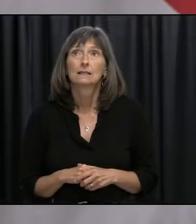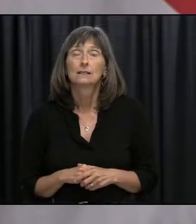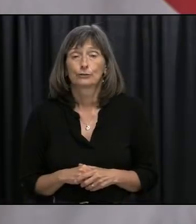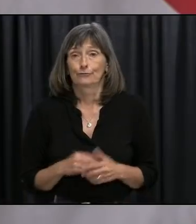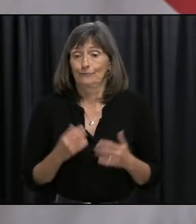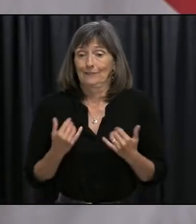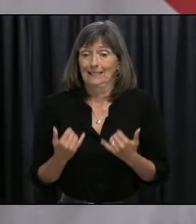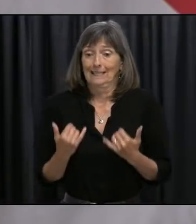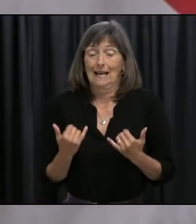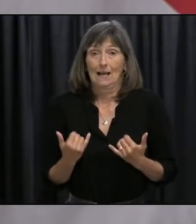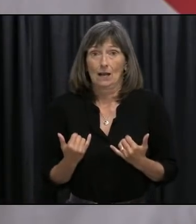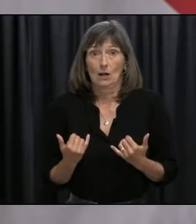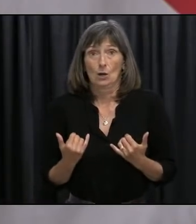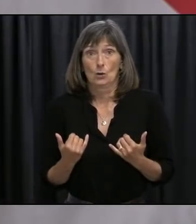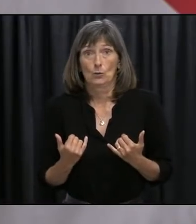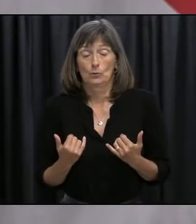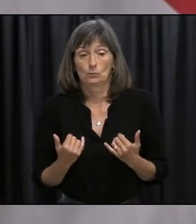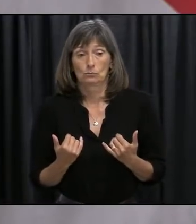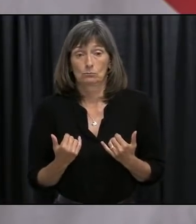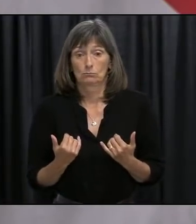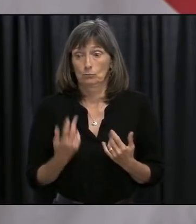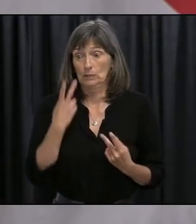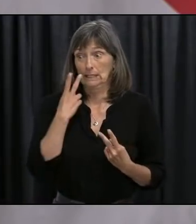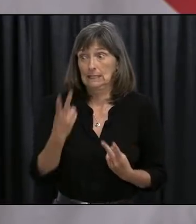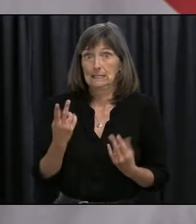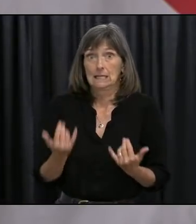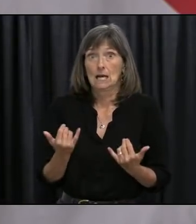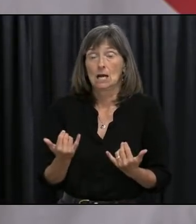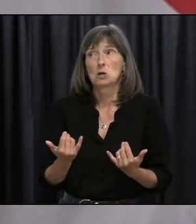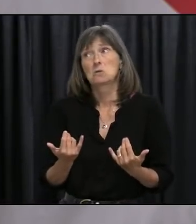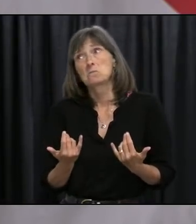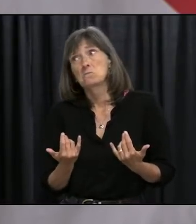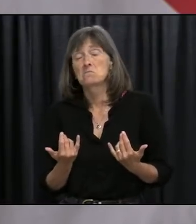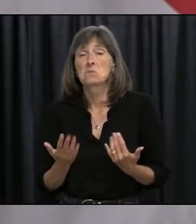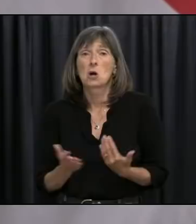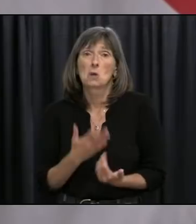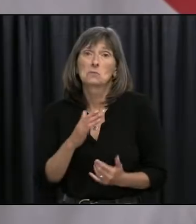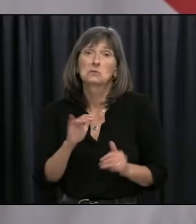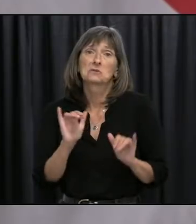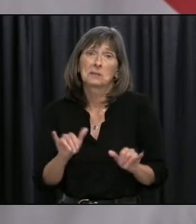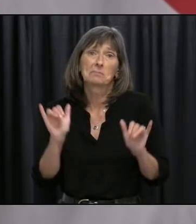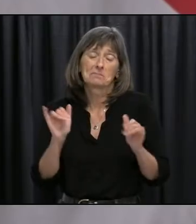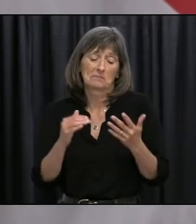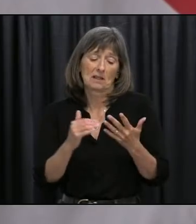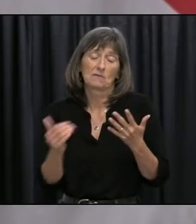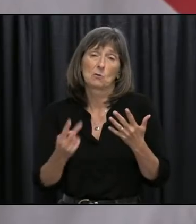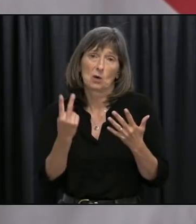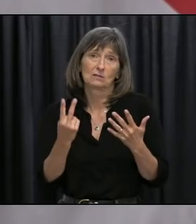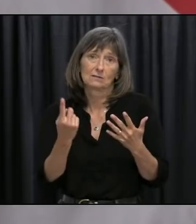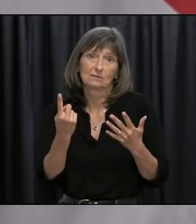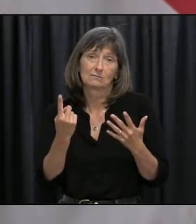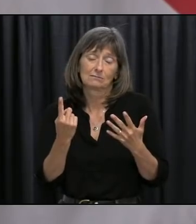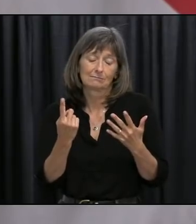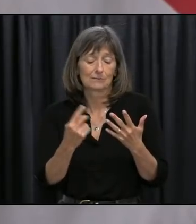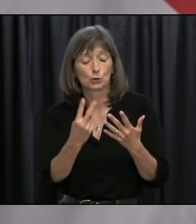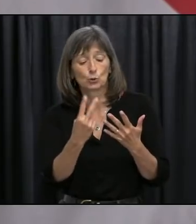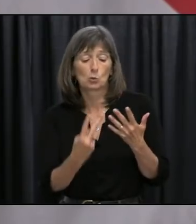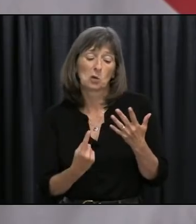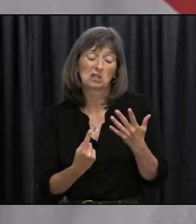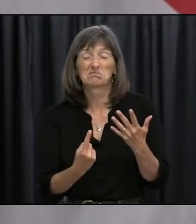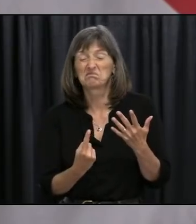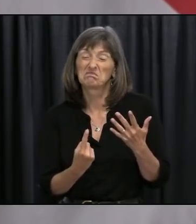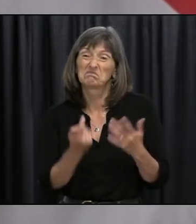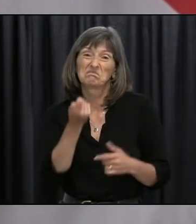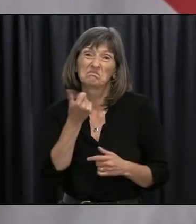right now, what we're doing right now, is largely what's going to be normal until after we have a vaccine